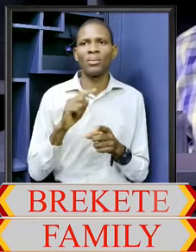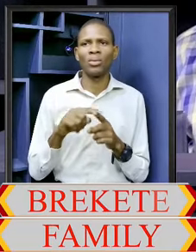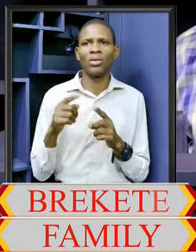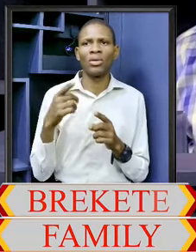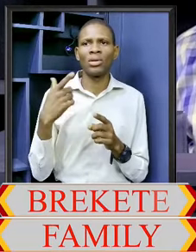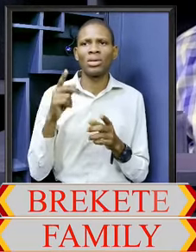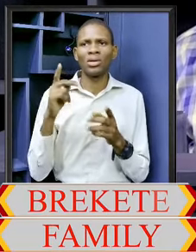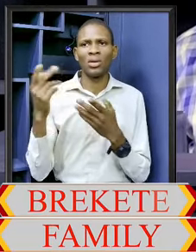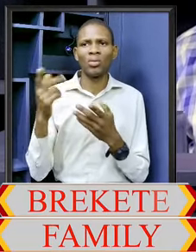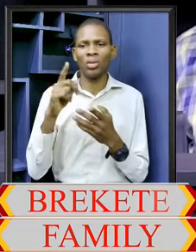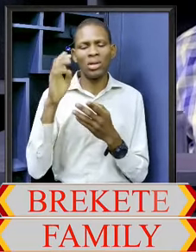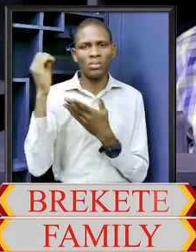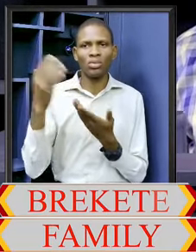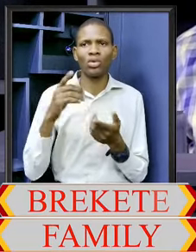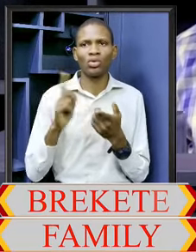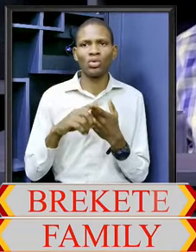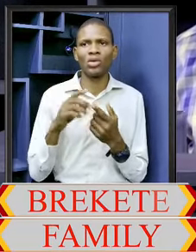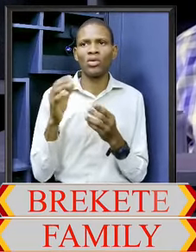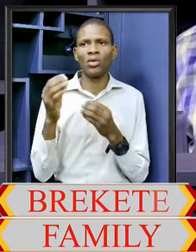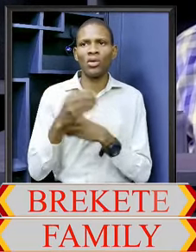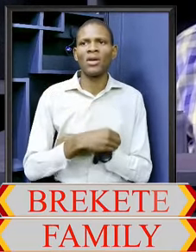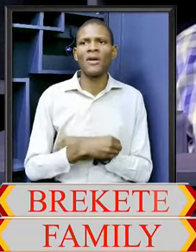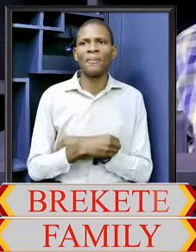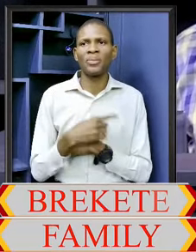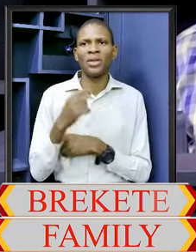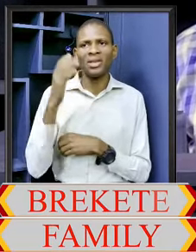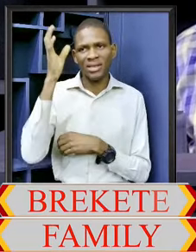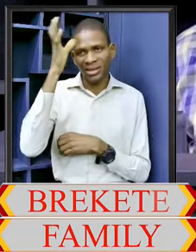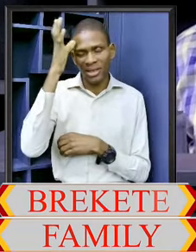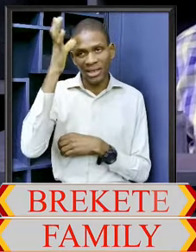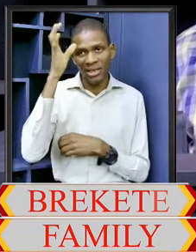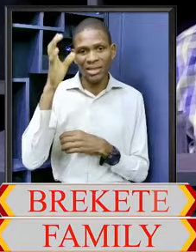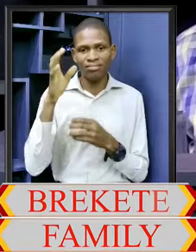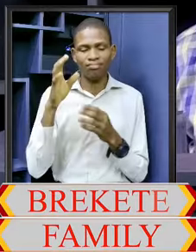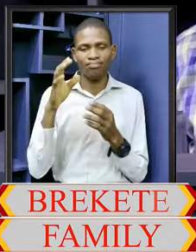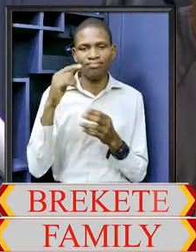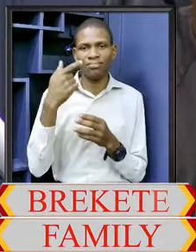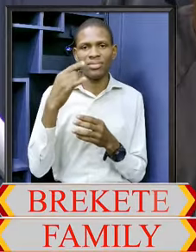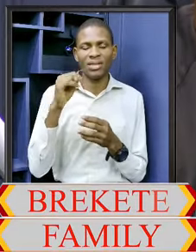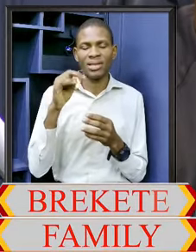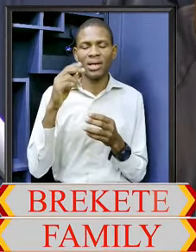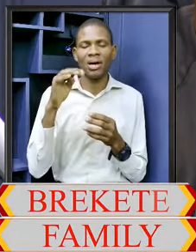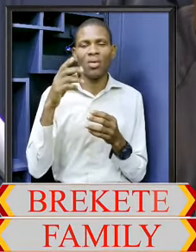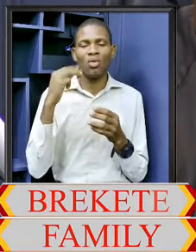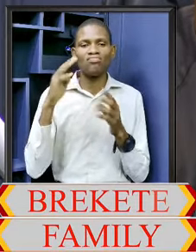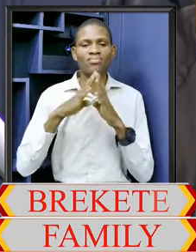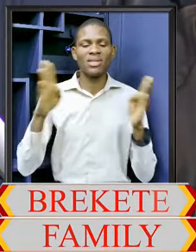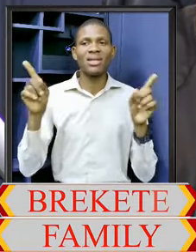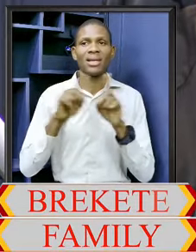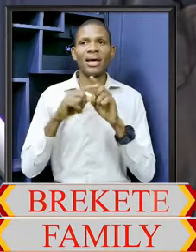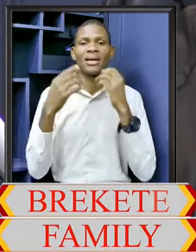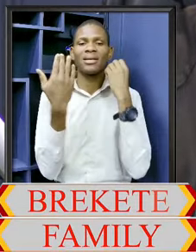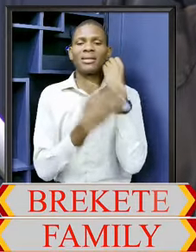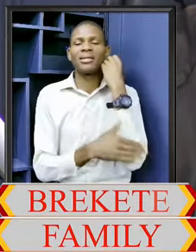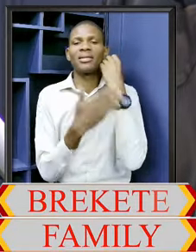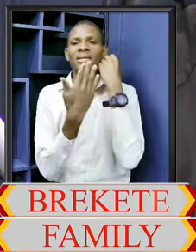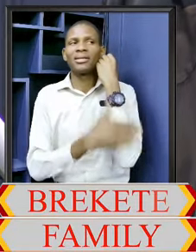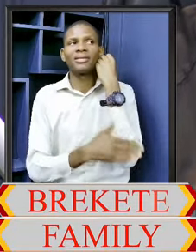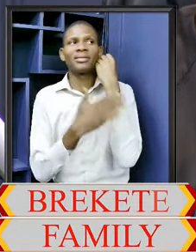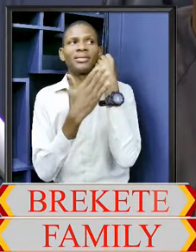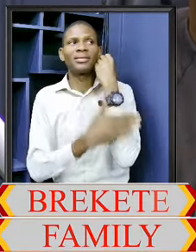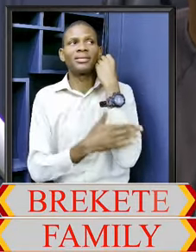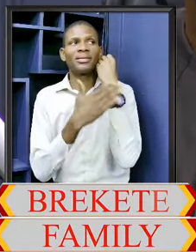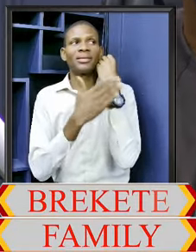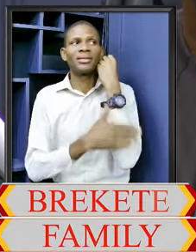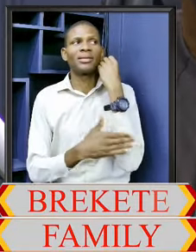one he brought to the office, the Chinese ginger, he big like yam. Eh? Like yam.